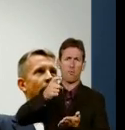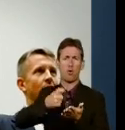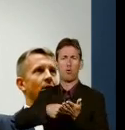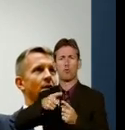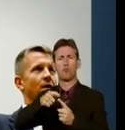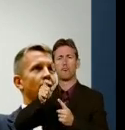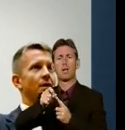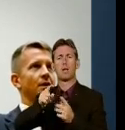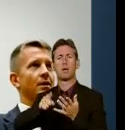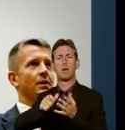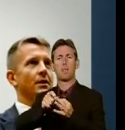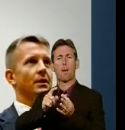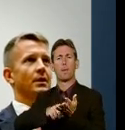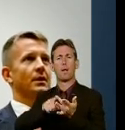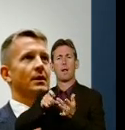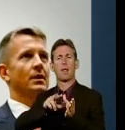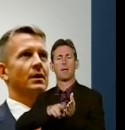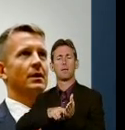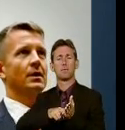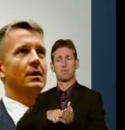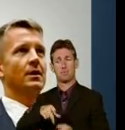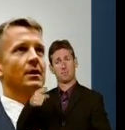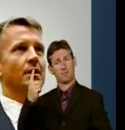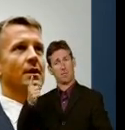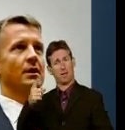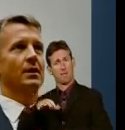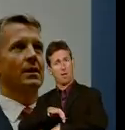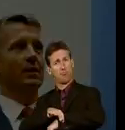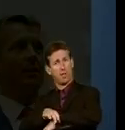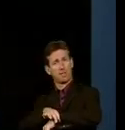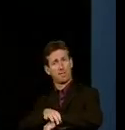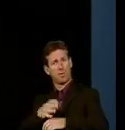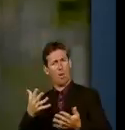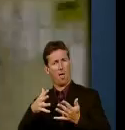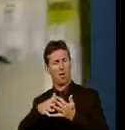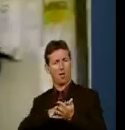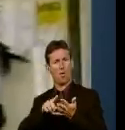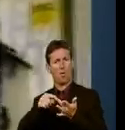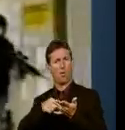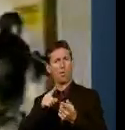in the White House when George Bush's father was president.